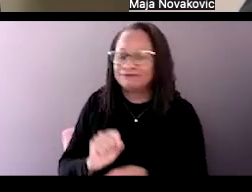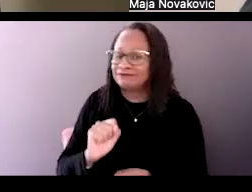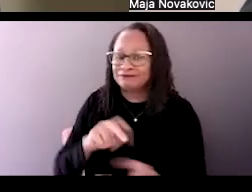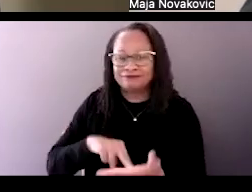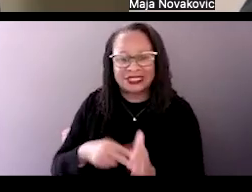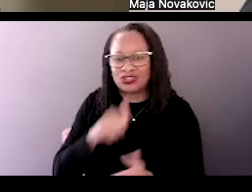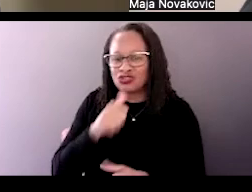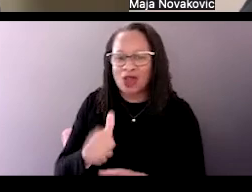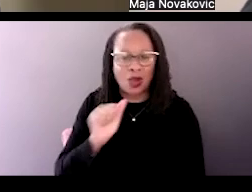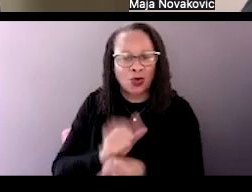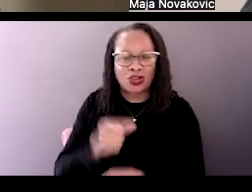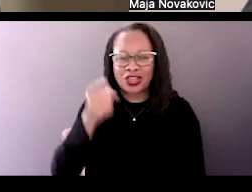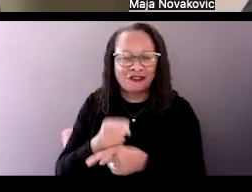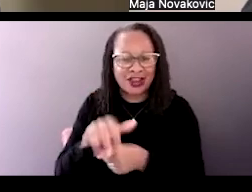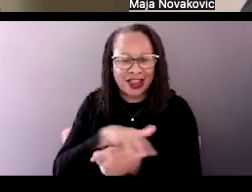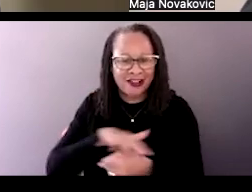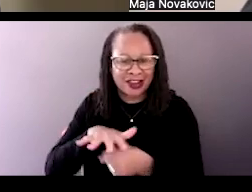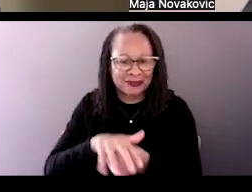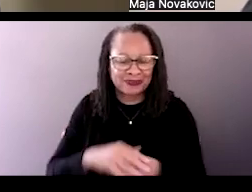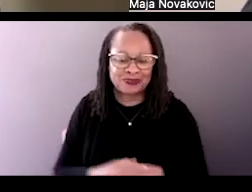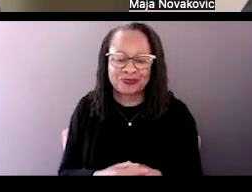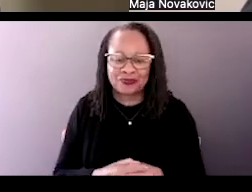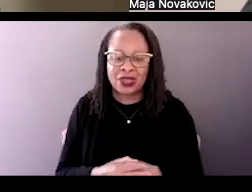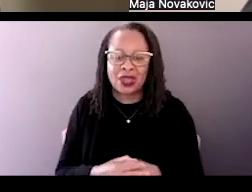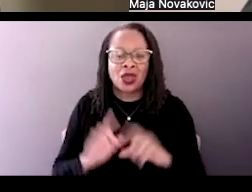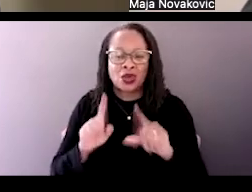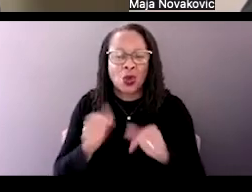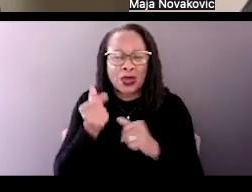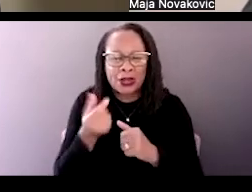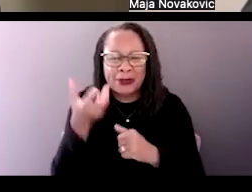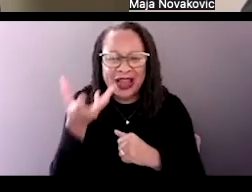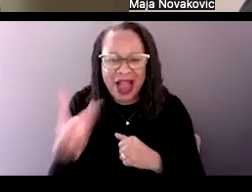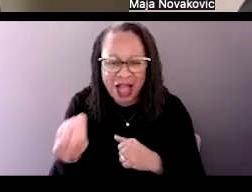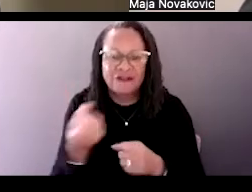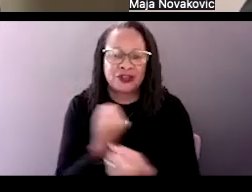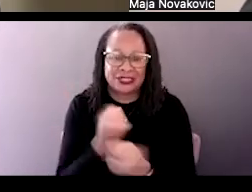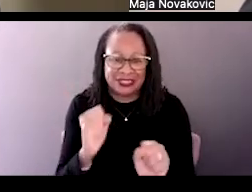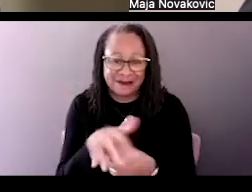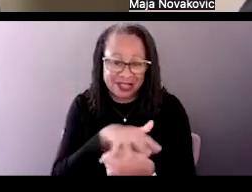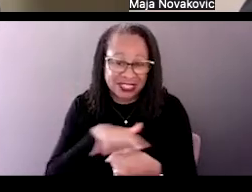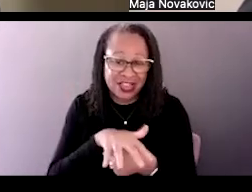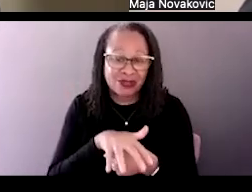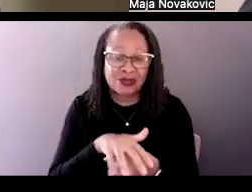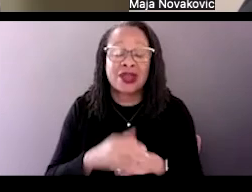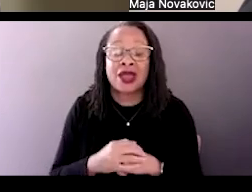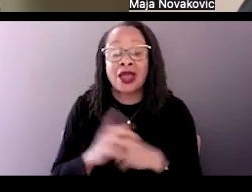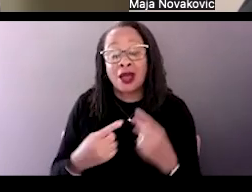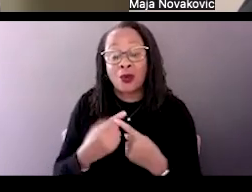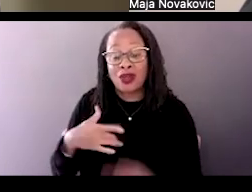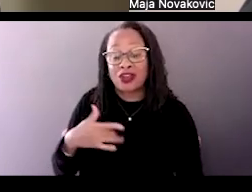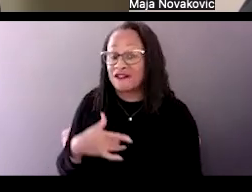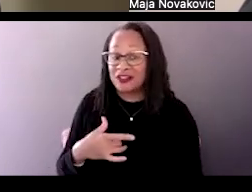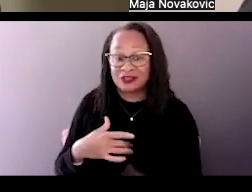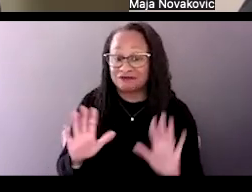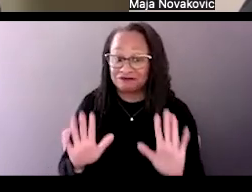in the right area. Go a little bit out of your depth. Mhm. And when you don't feel